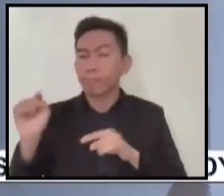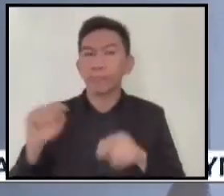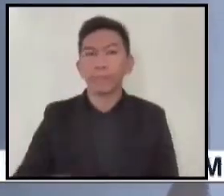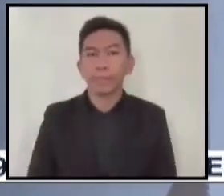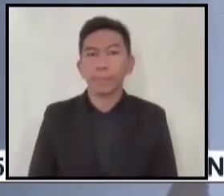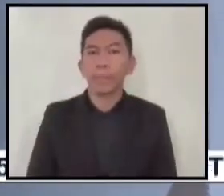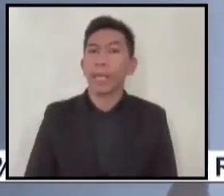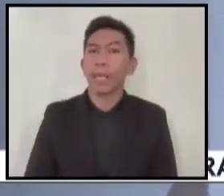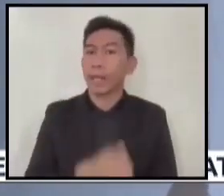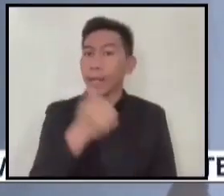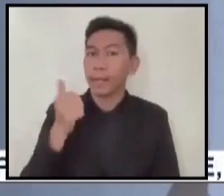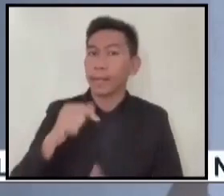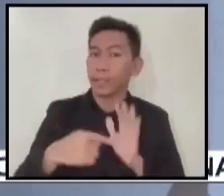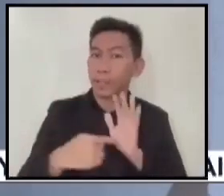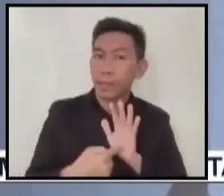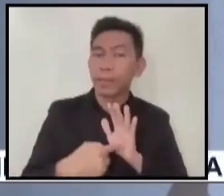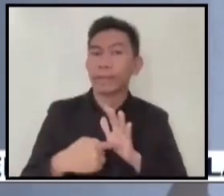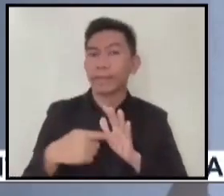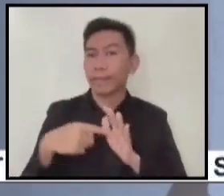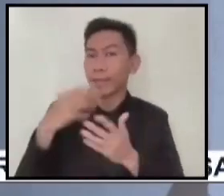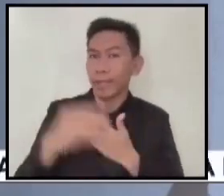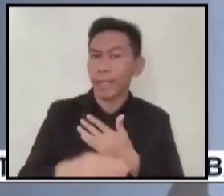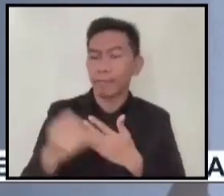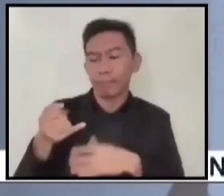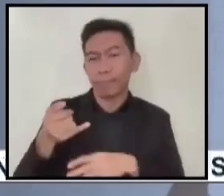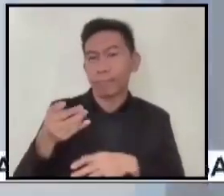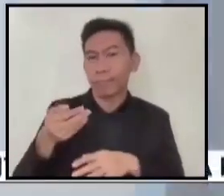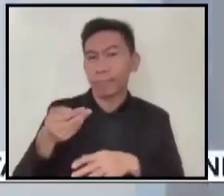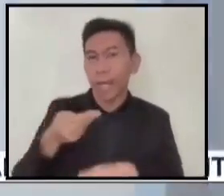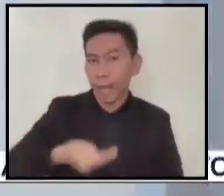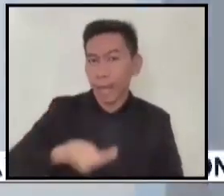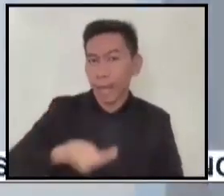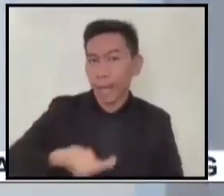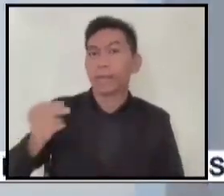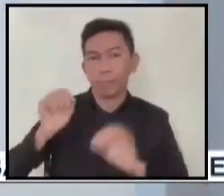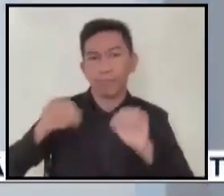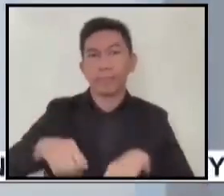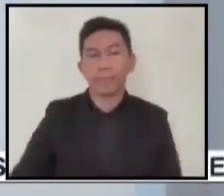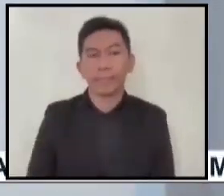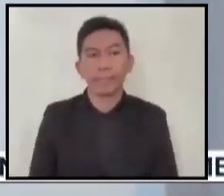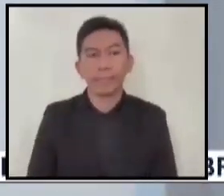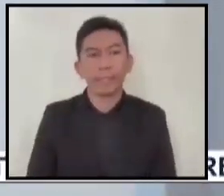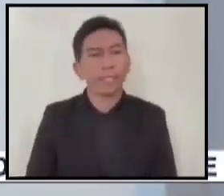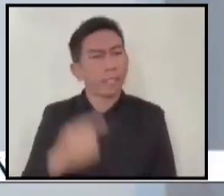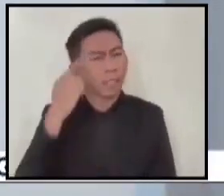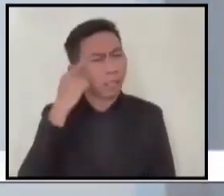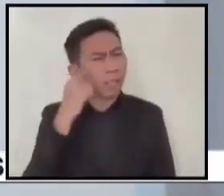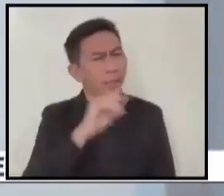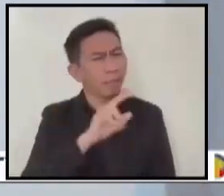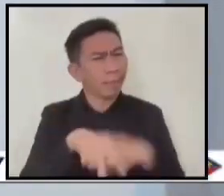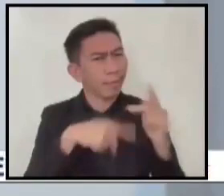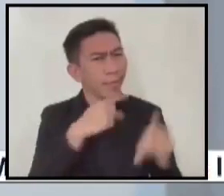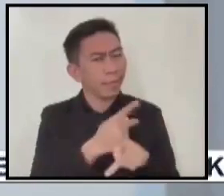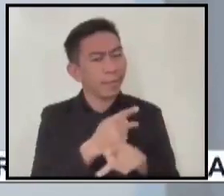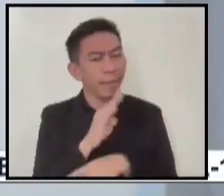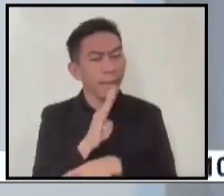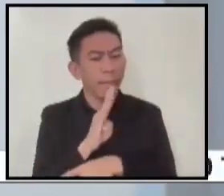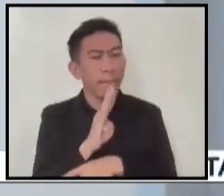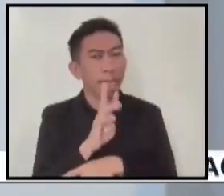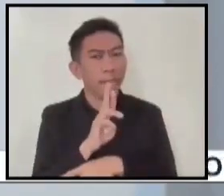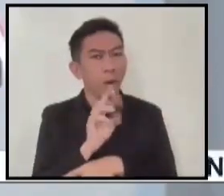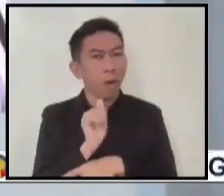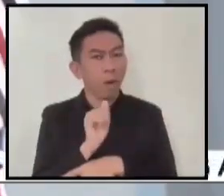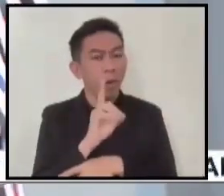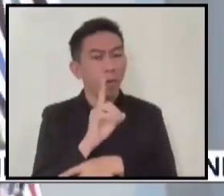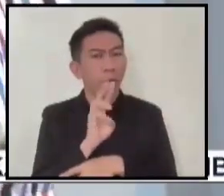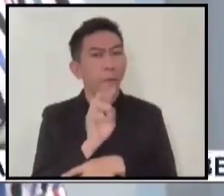that anyone hires. Mm-hmm. So I would think ang genre na gusto mo is more on Broadway, in theater. Am I correct? Meron ka